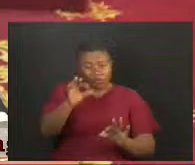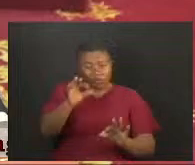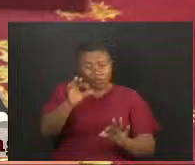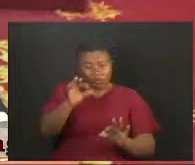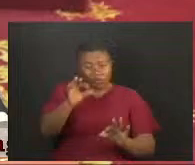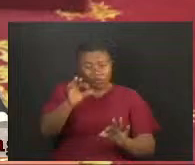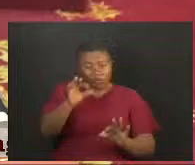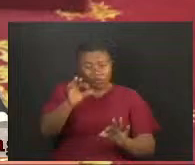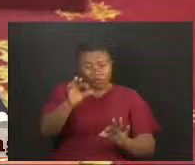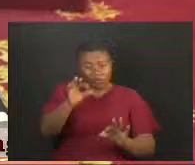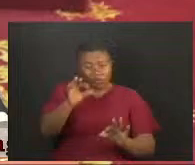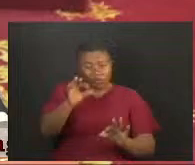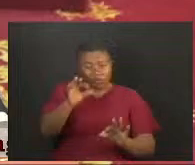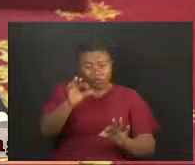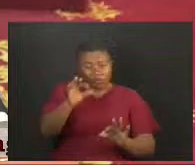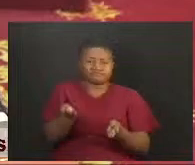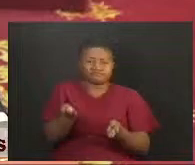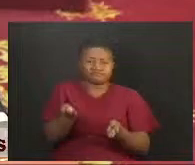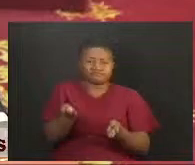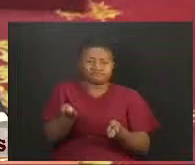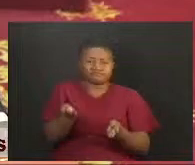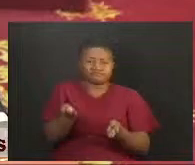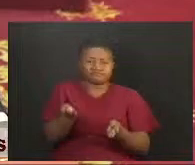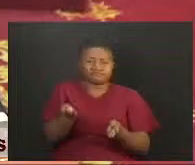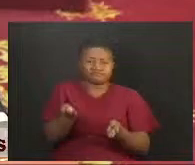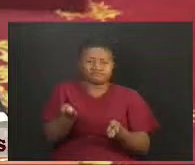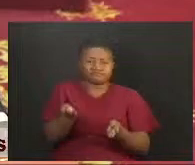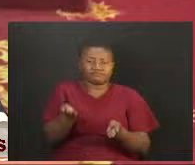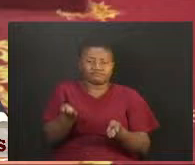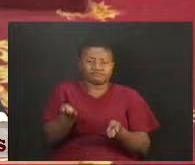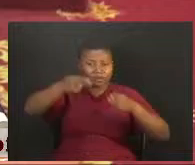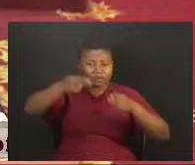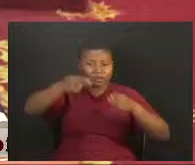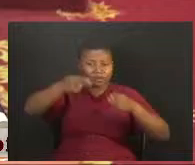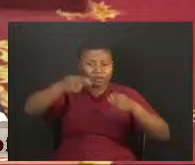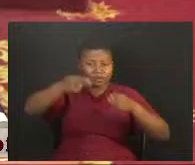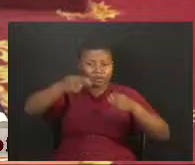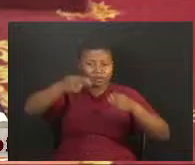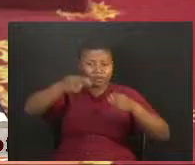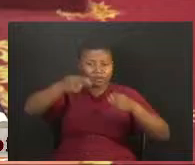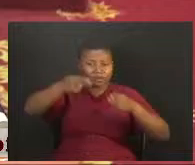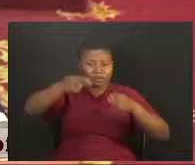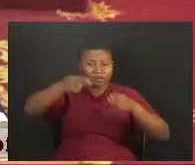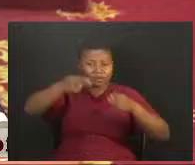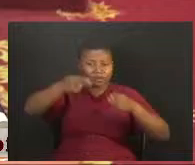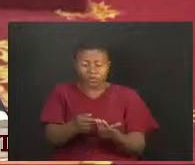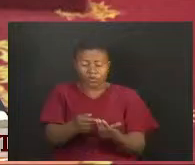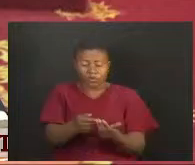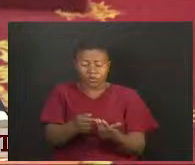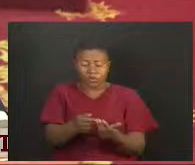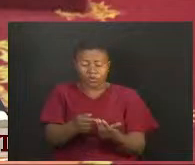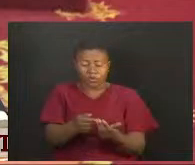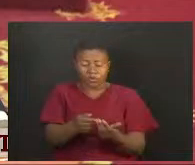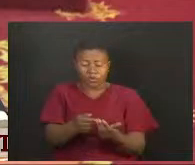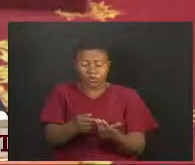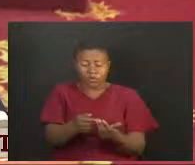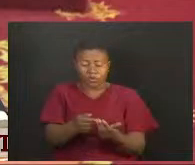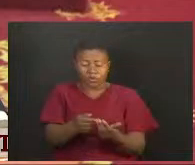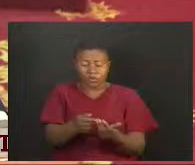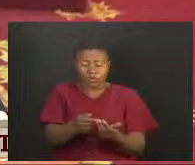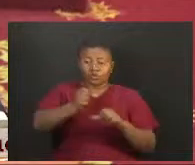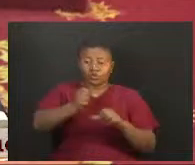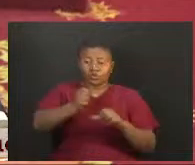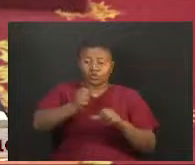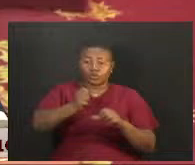exchange rate and inflation. Mr. Speaker, we also engage the youth of Ghana in a dialogue on social media as part of